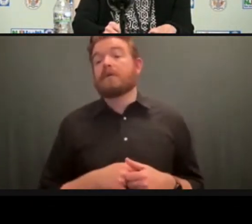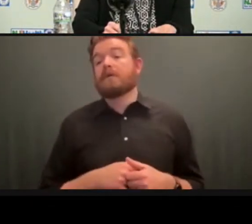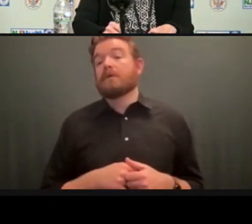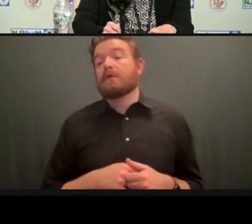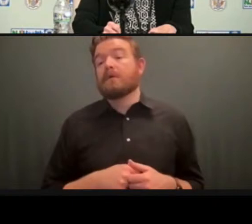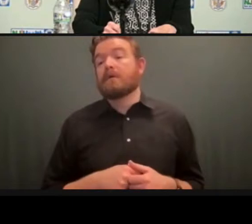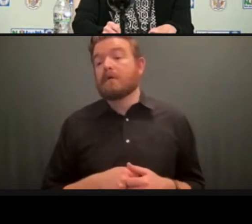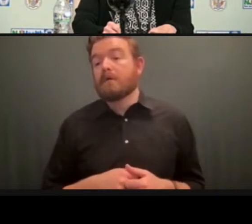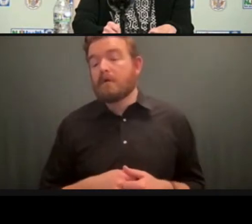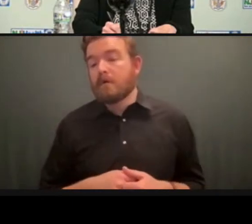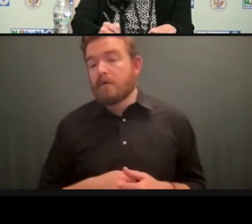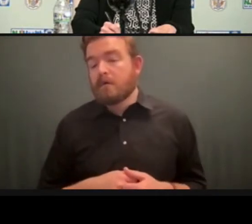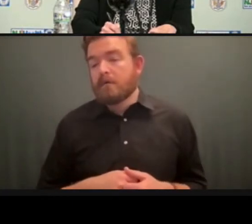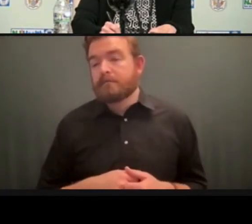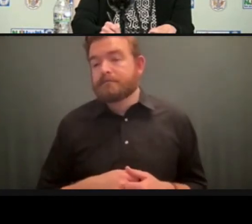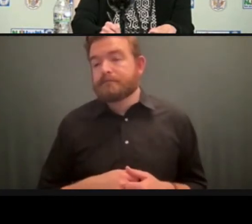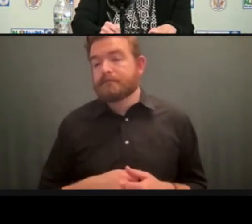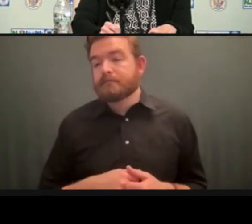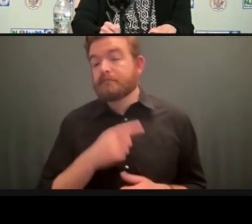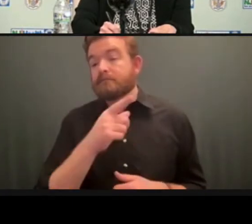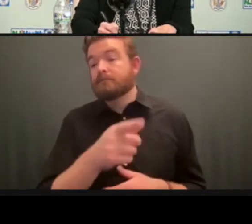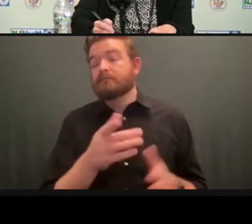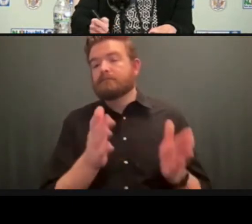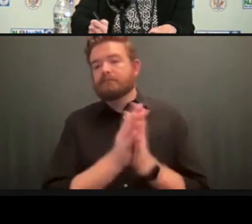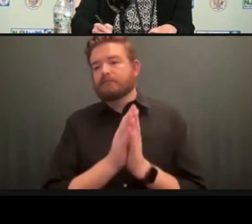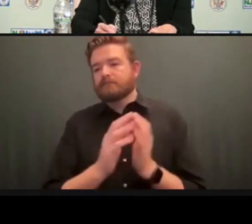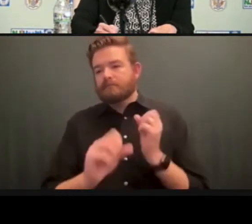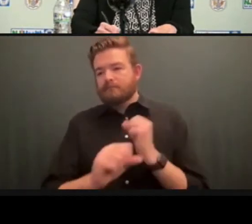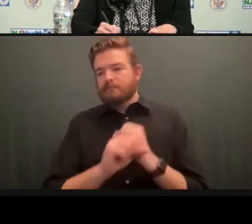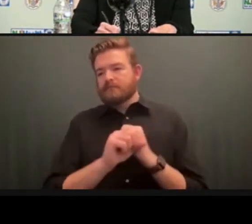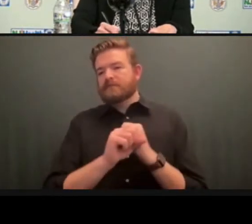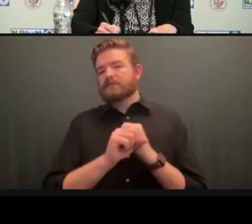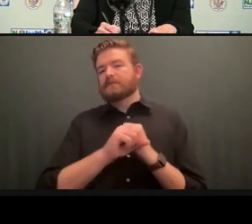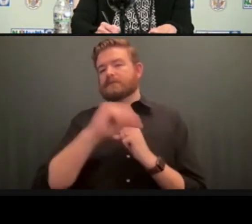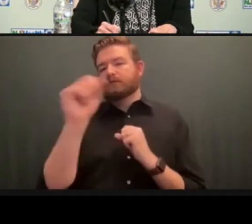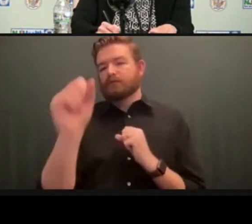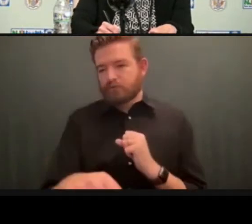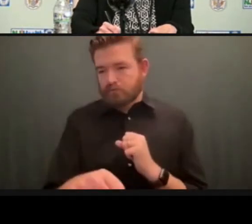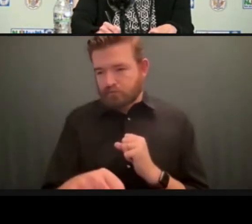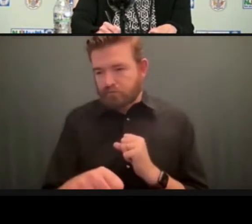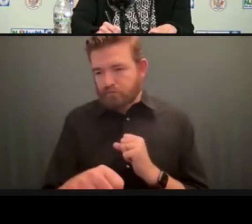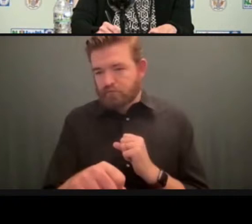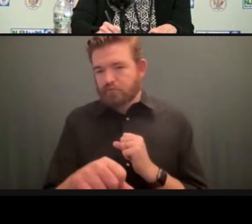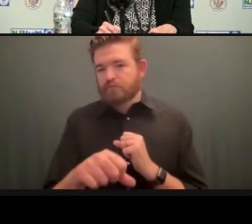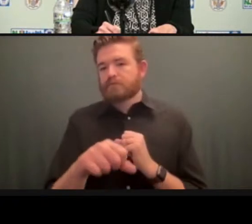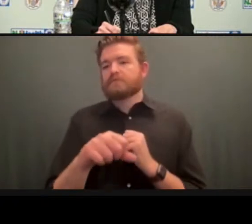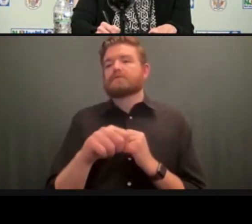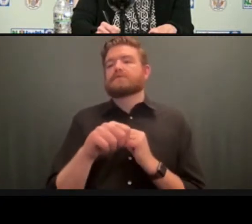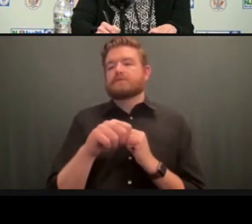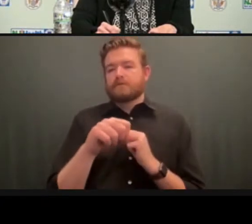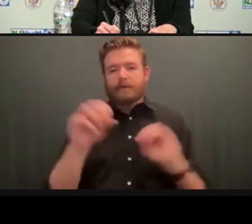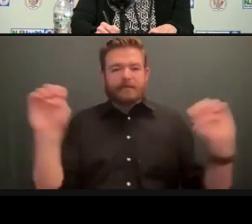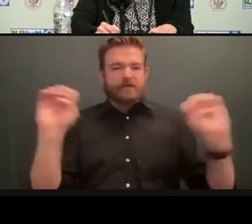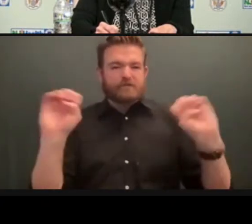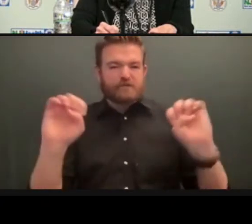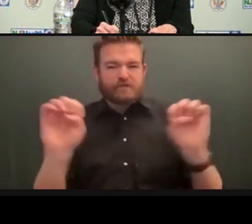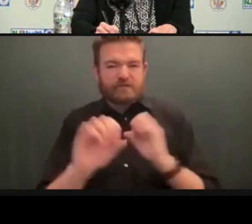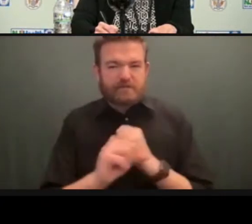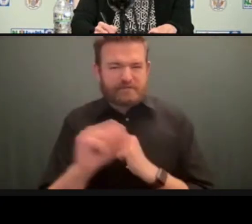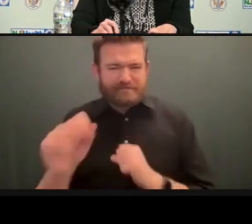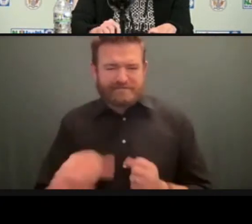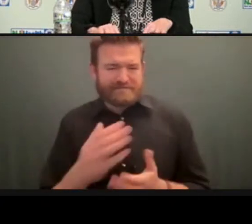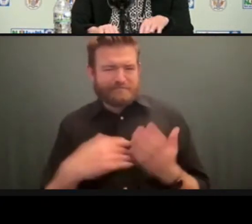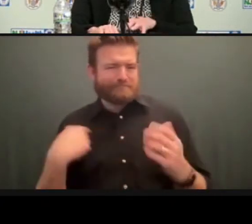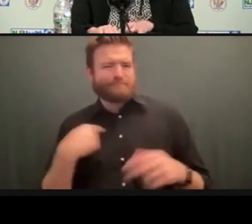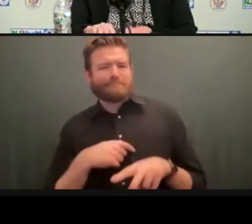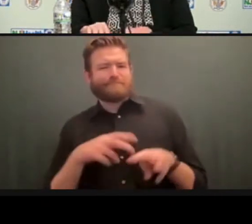extension that you requested from the legislature. For those who are not familiar with it, like you and I, could you describe what that would